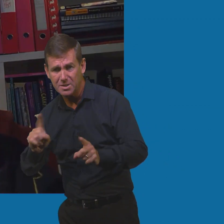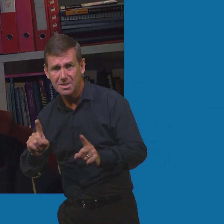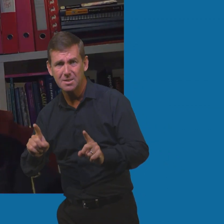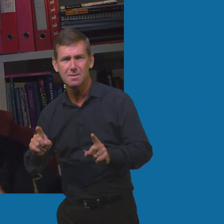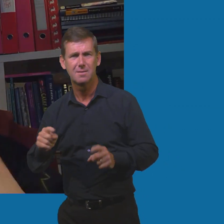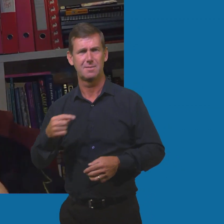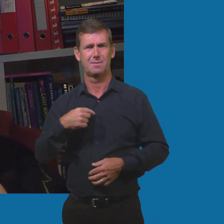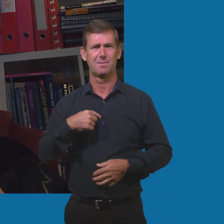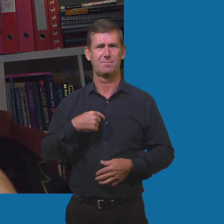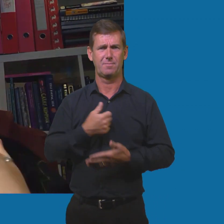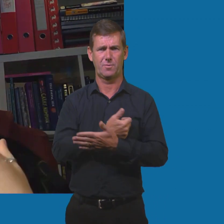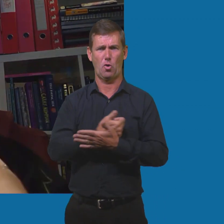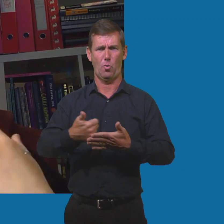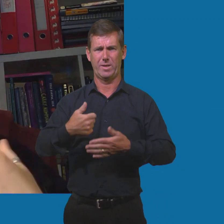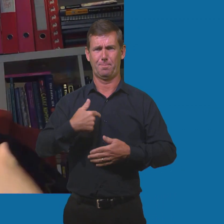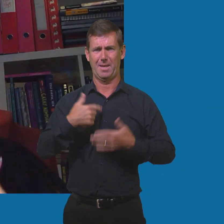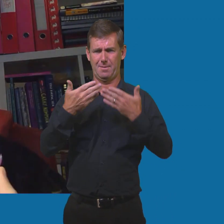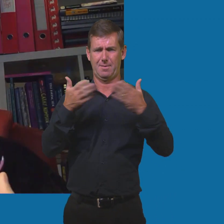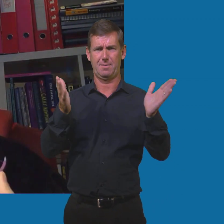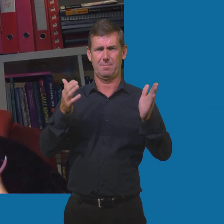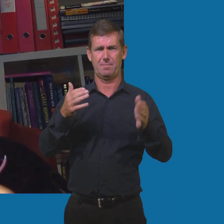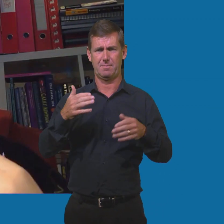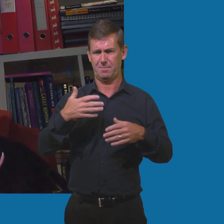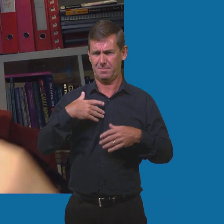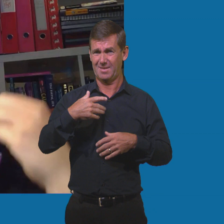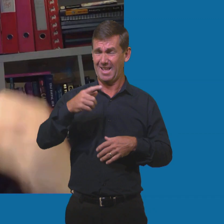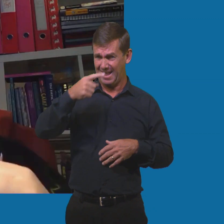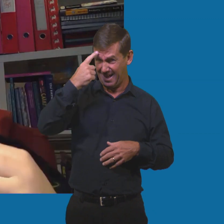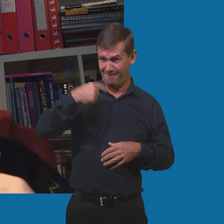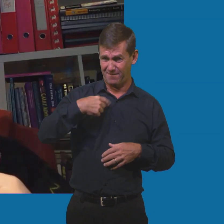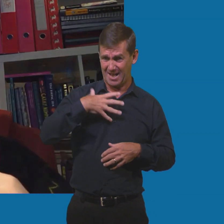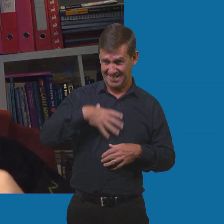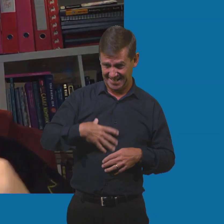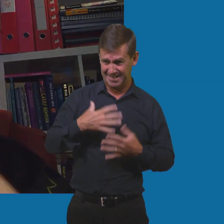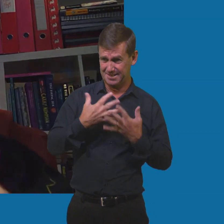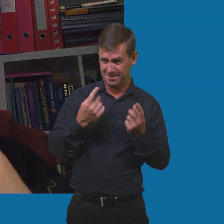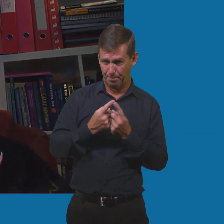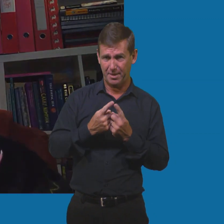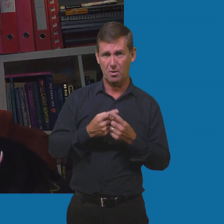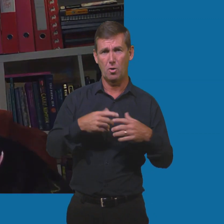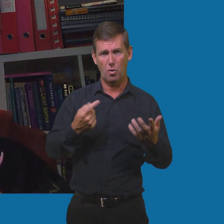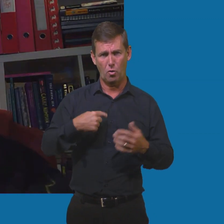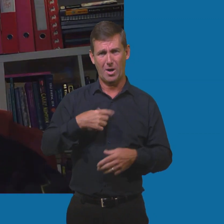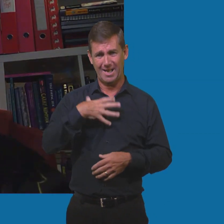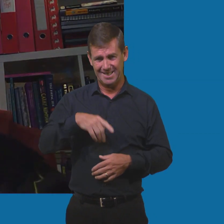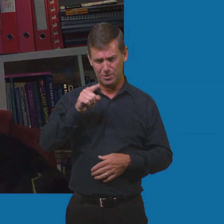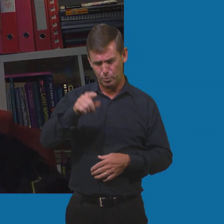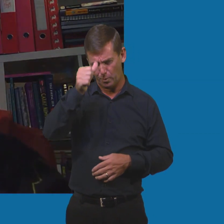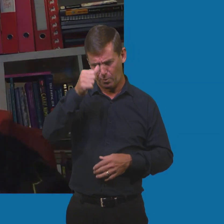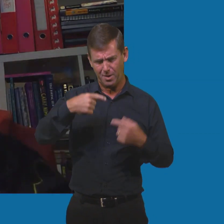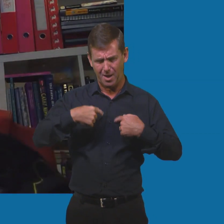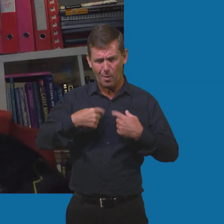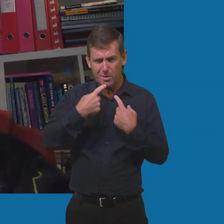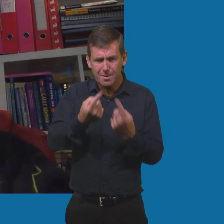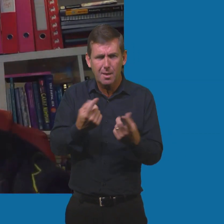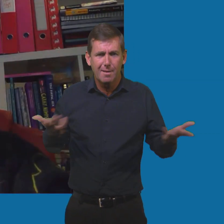I've always been very kind of upfront with, look, if I need something or I need you to know something or I could do with something, the onus is on me to tell